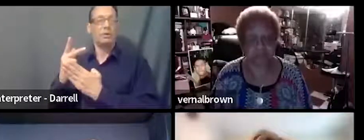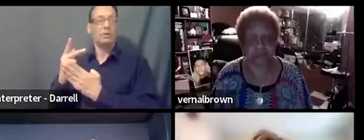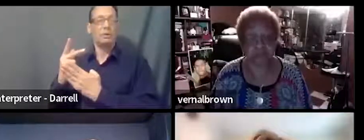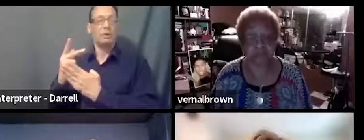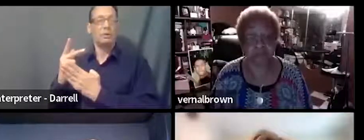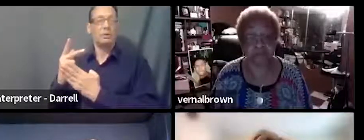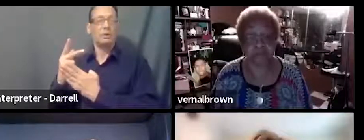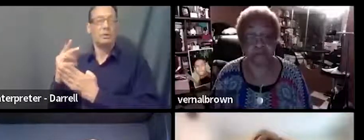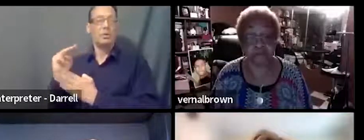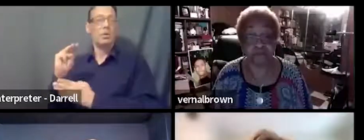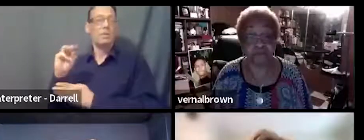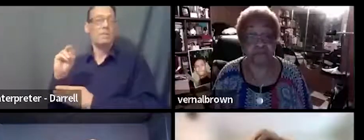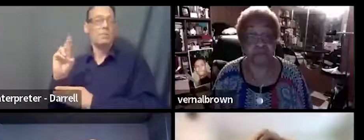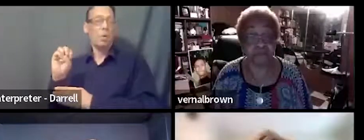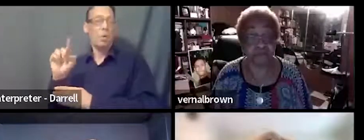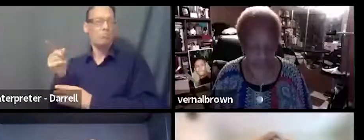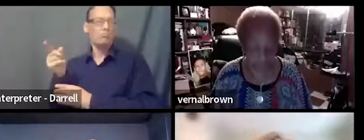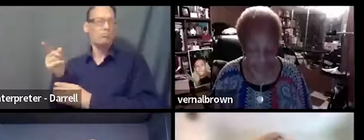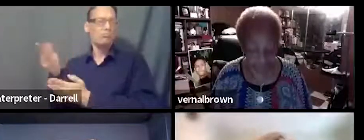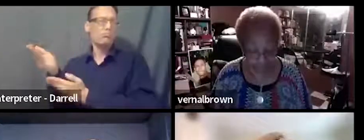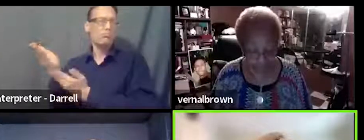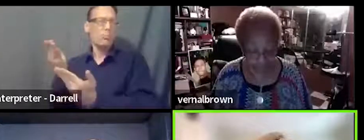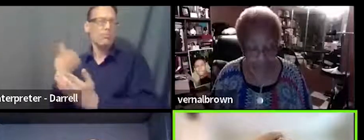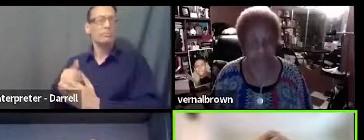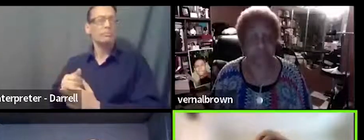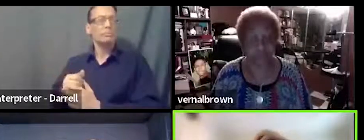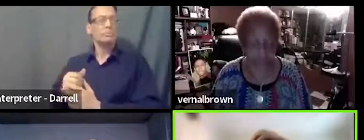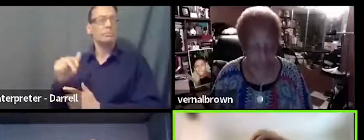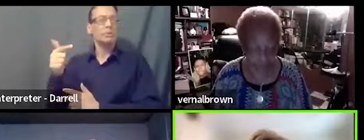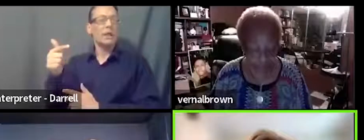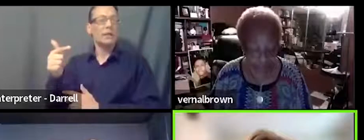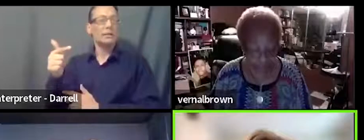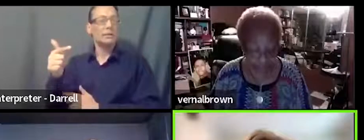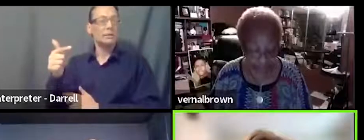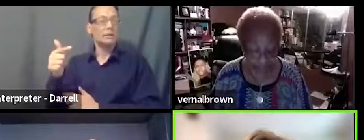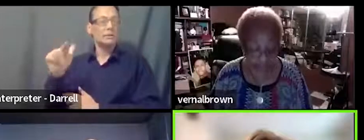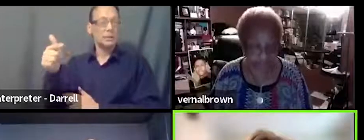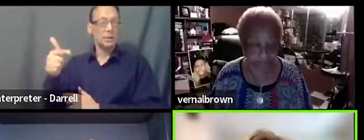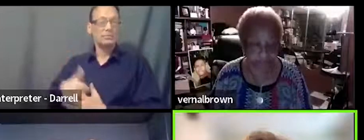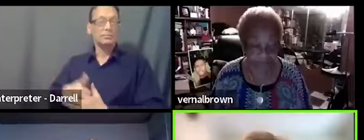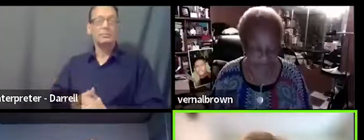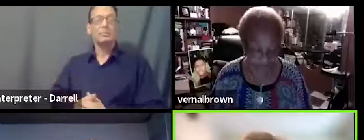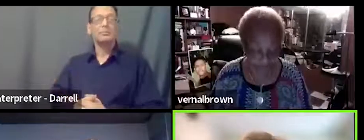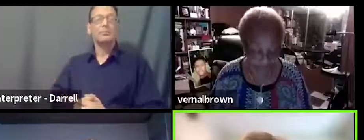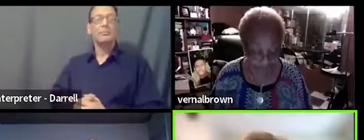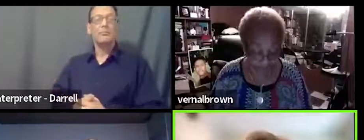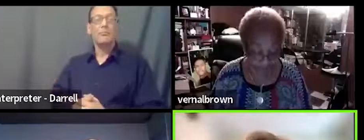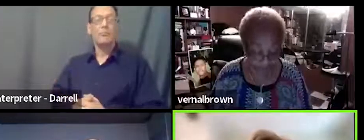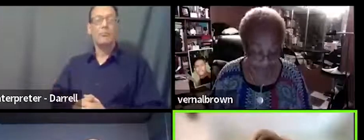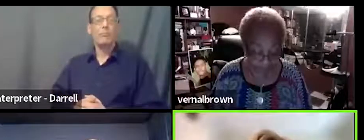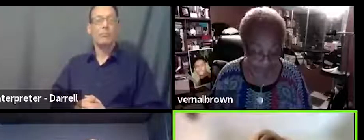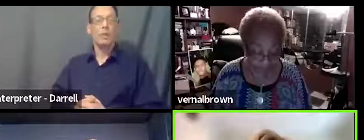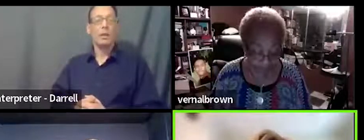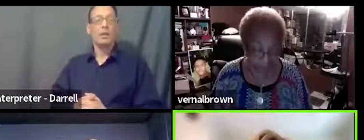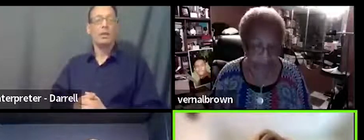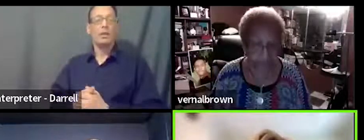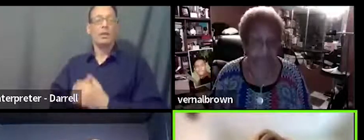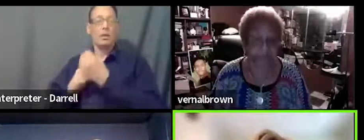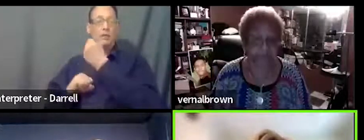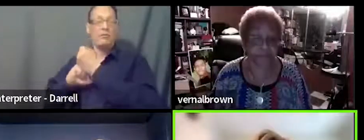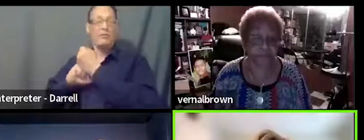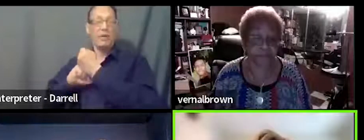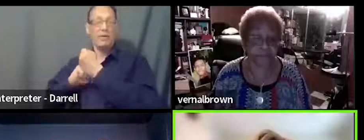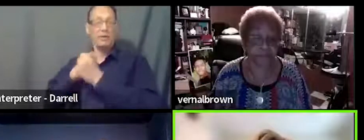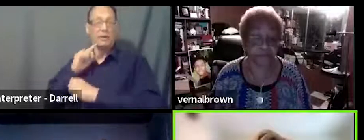Moore moves. Thank you. Is there a second? Second. All those in favor, please signify